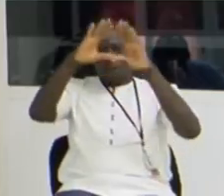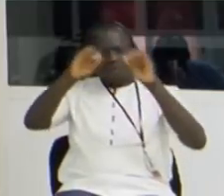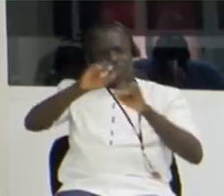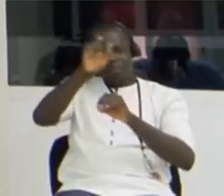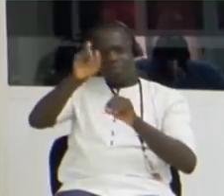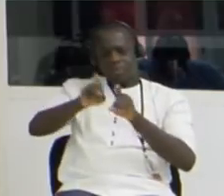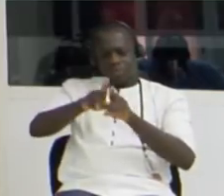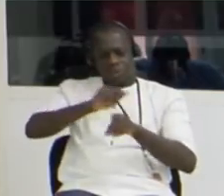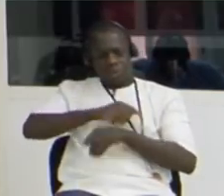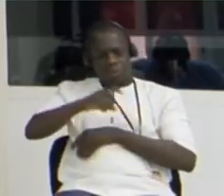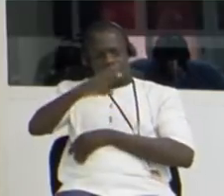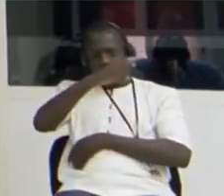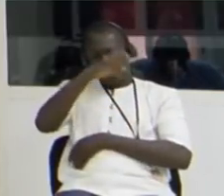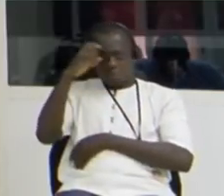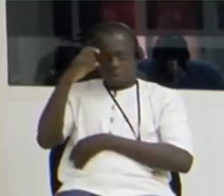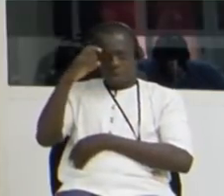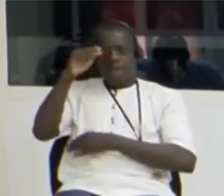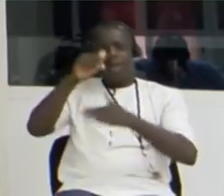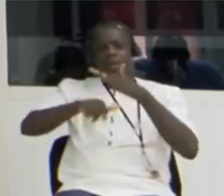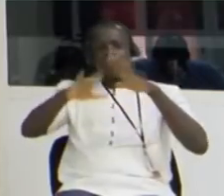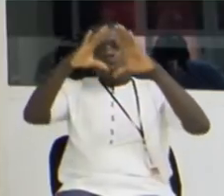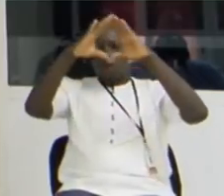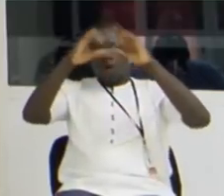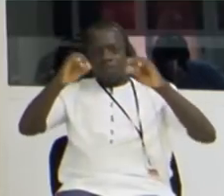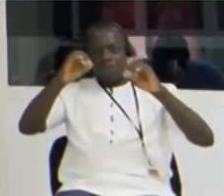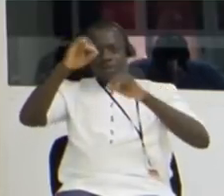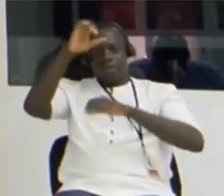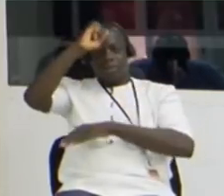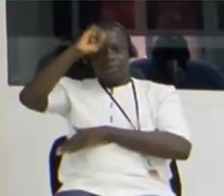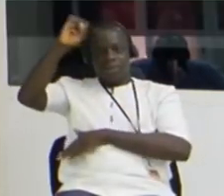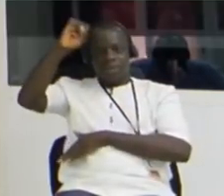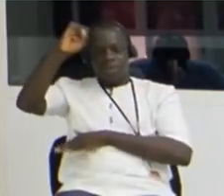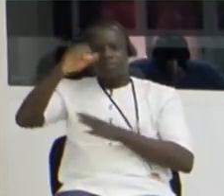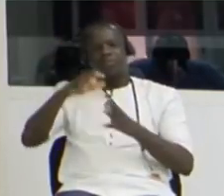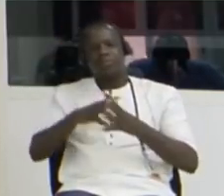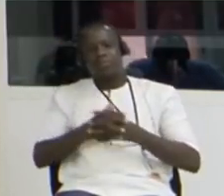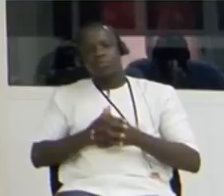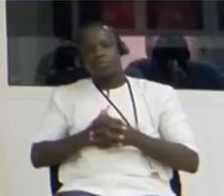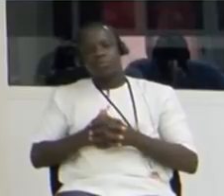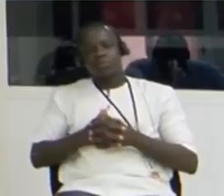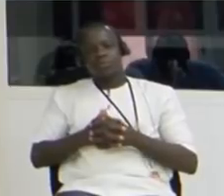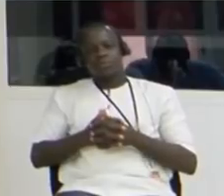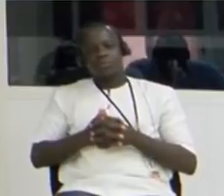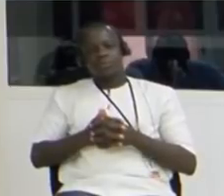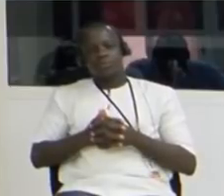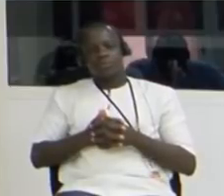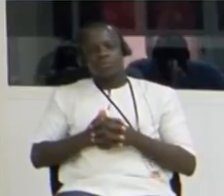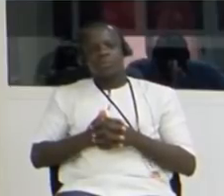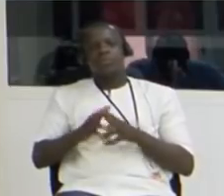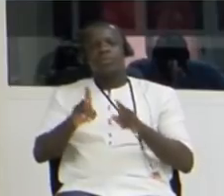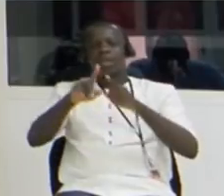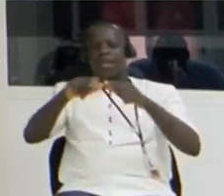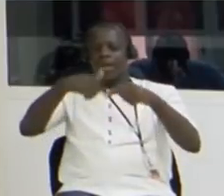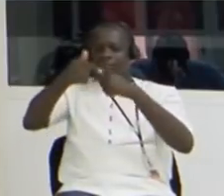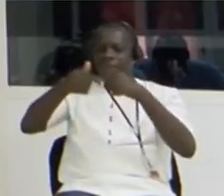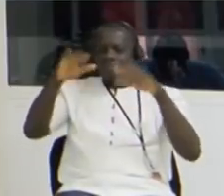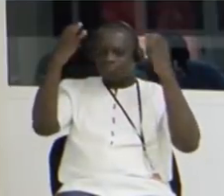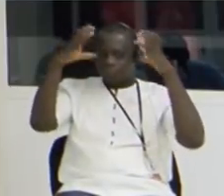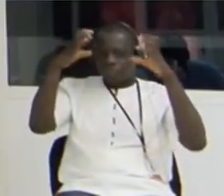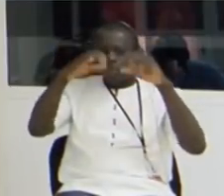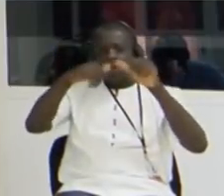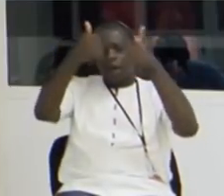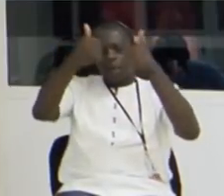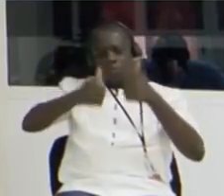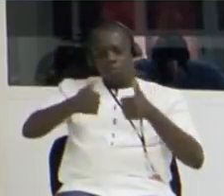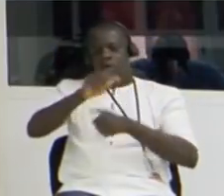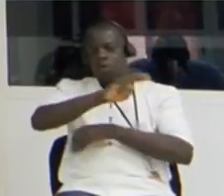working at the office of the president. So it was after this incident happened, and I was not